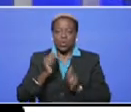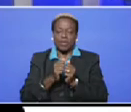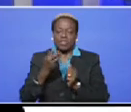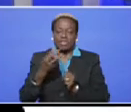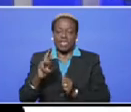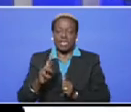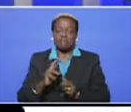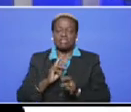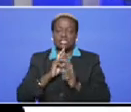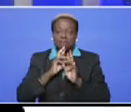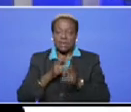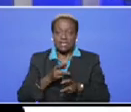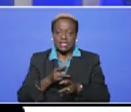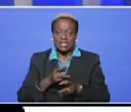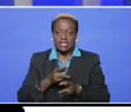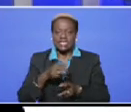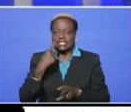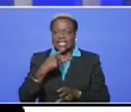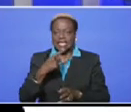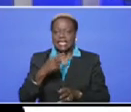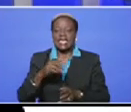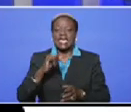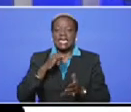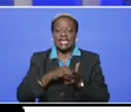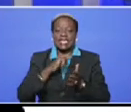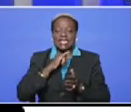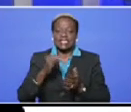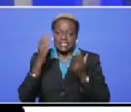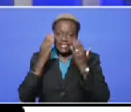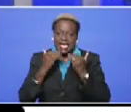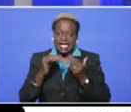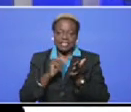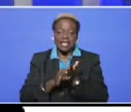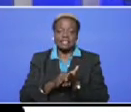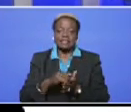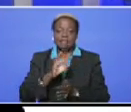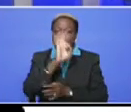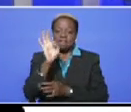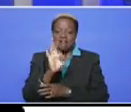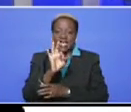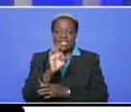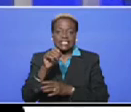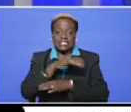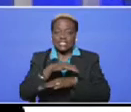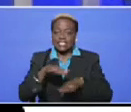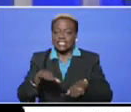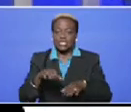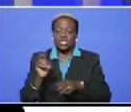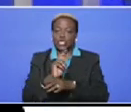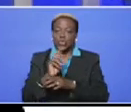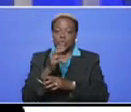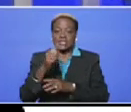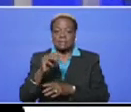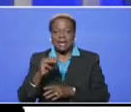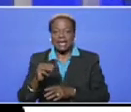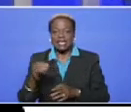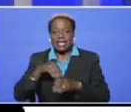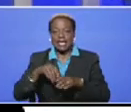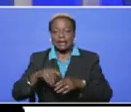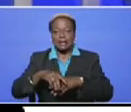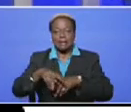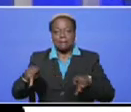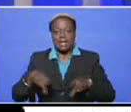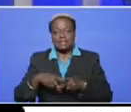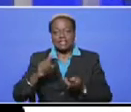is regrettable that France did not use a dispute resolution mechanism currently in place to facilitate the exchange